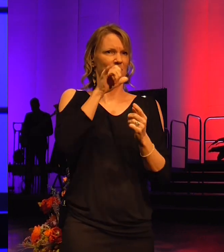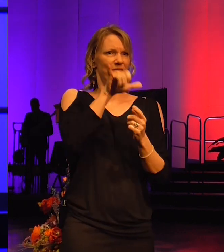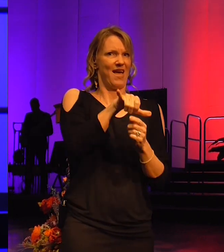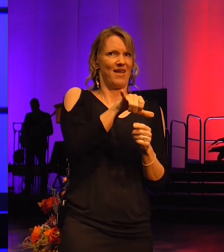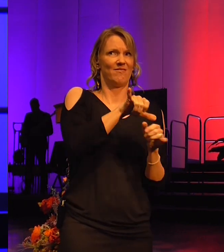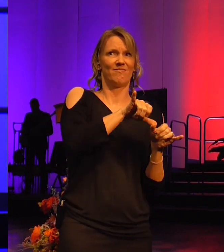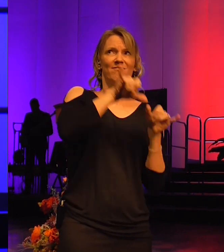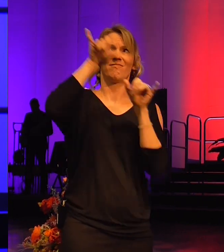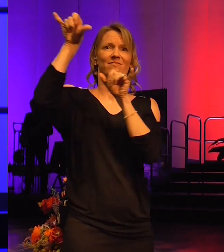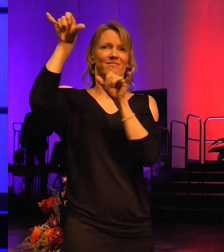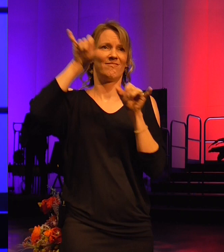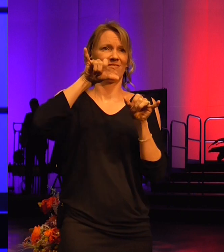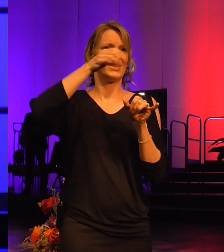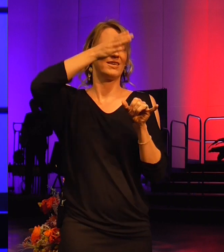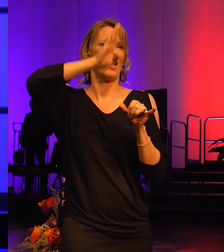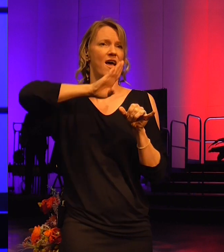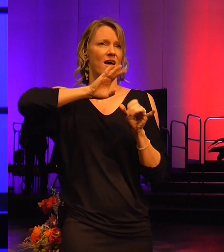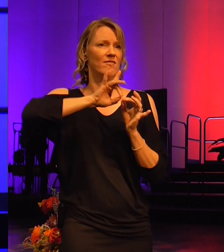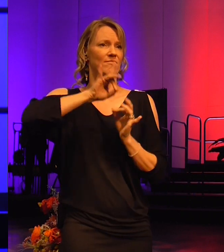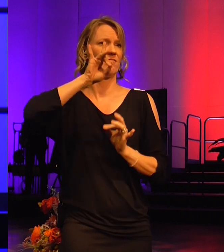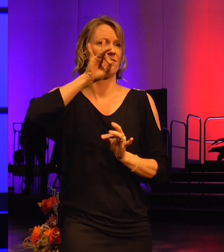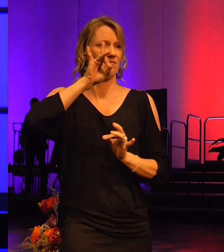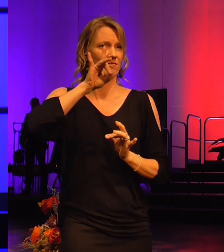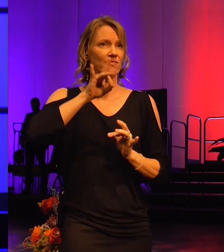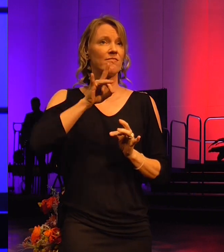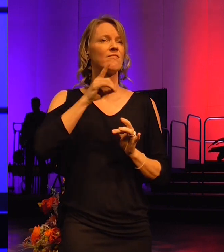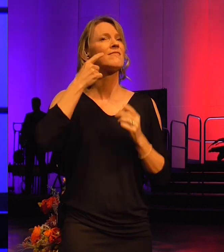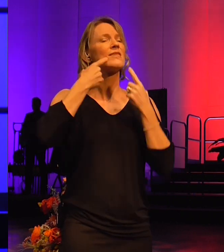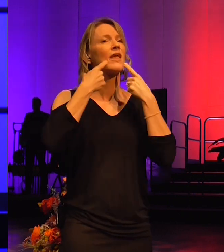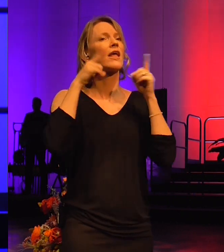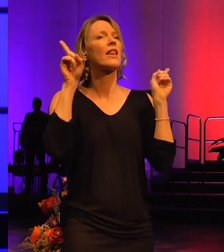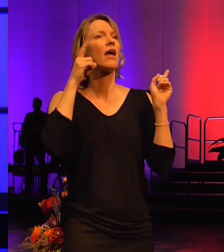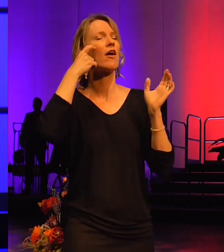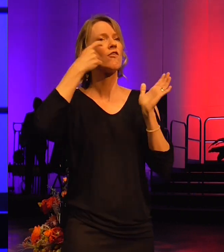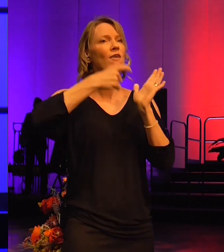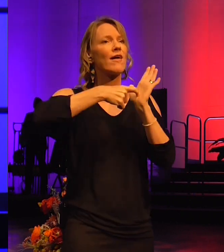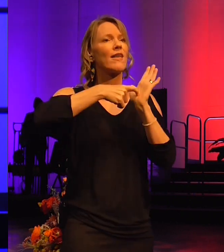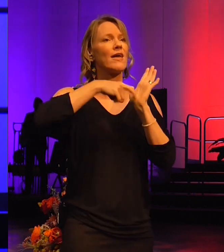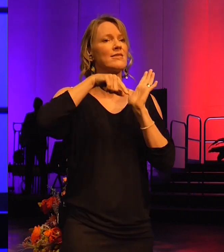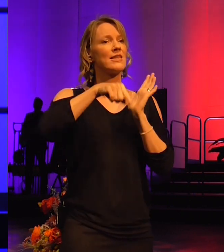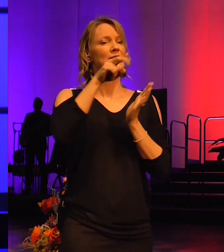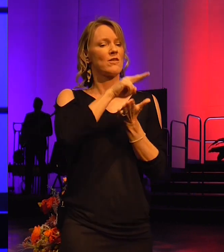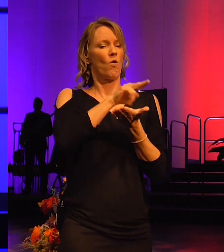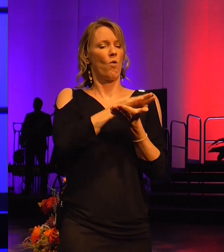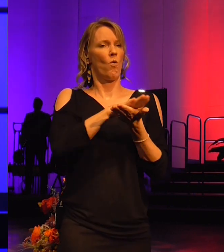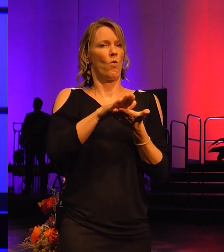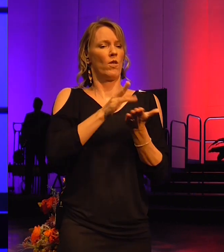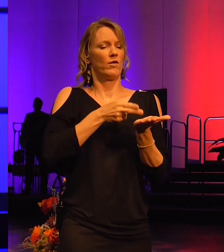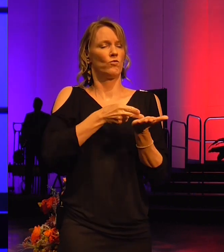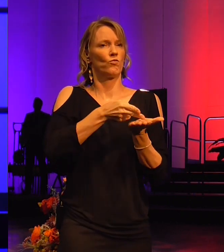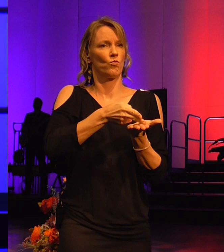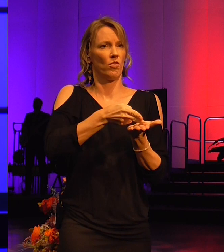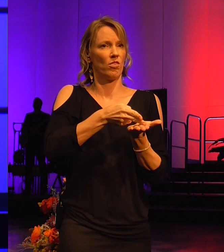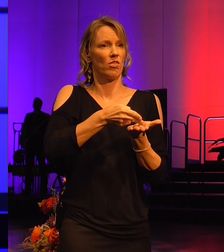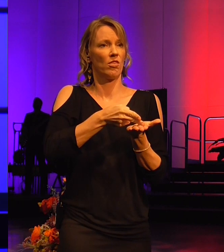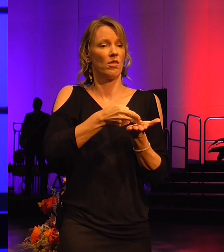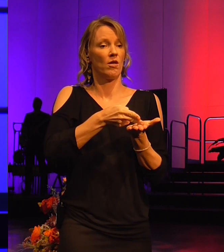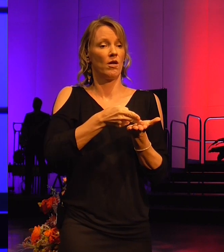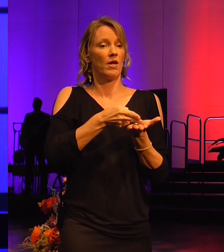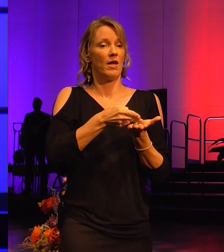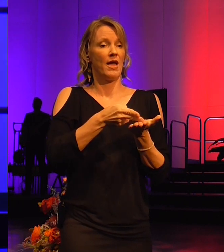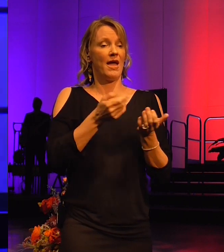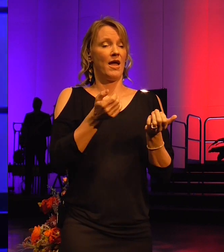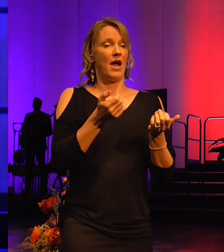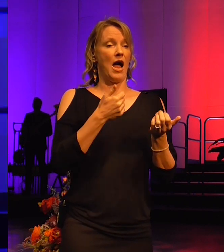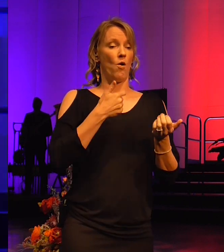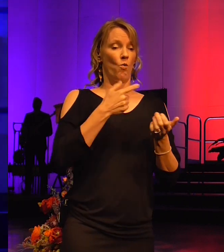that cloth. So just declaring and recognizing this holy truth, that